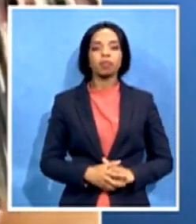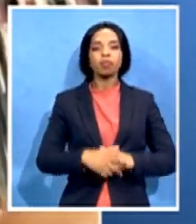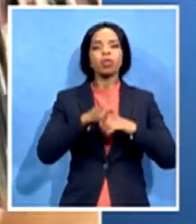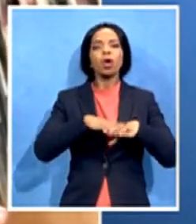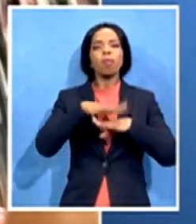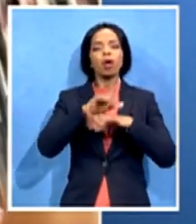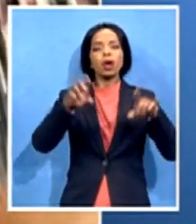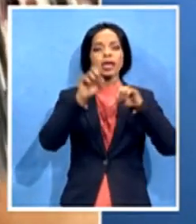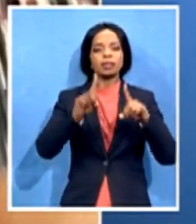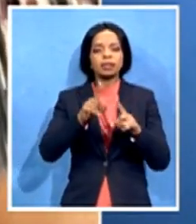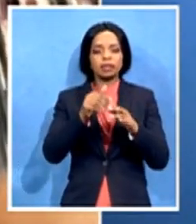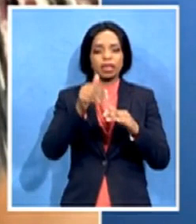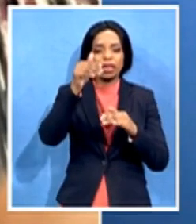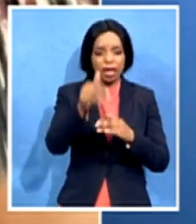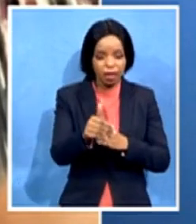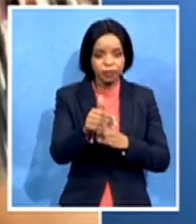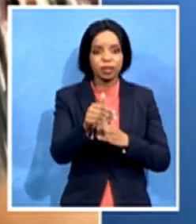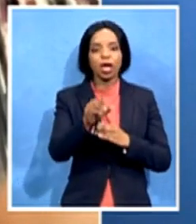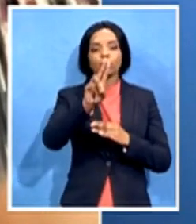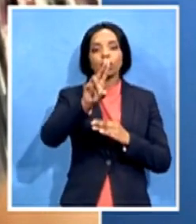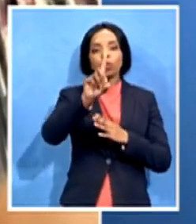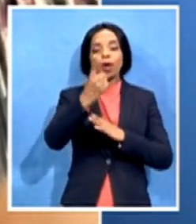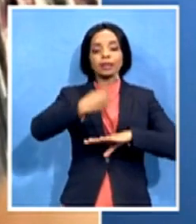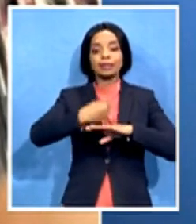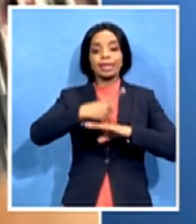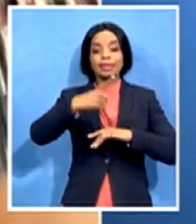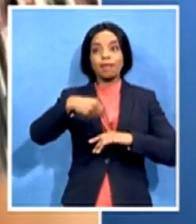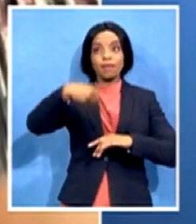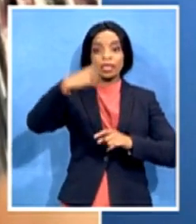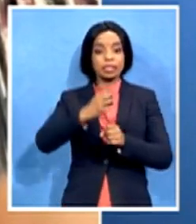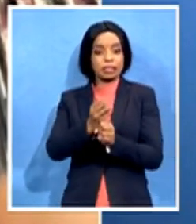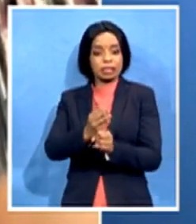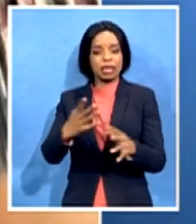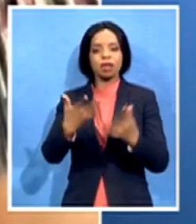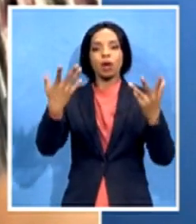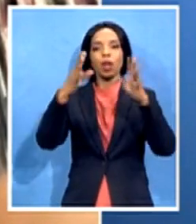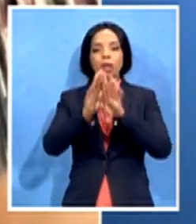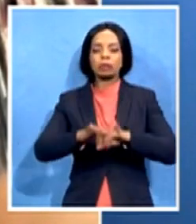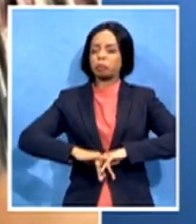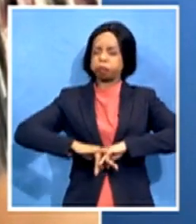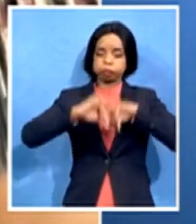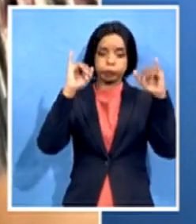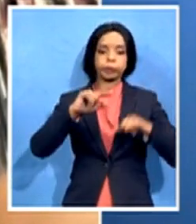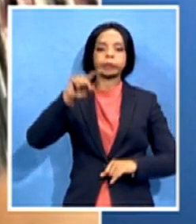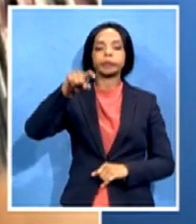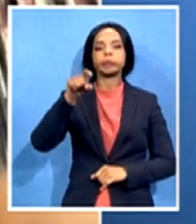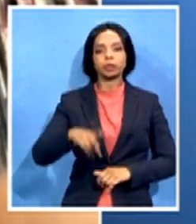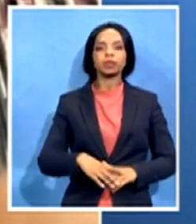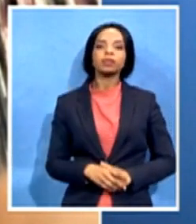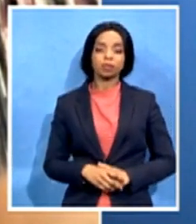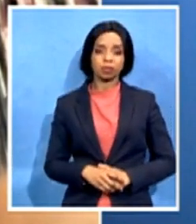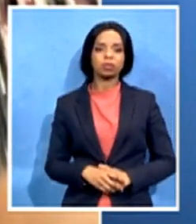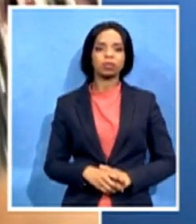lockdown. I think things went wayward. Already, the province have lost